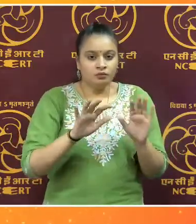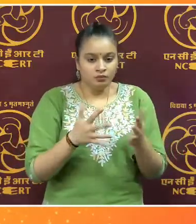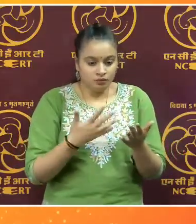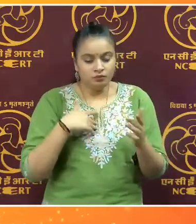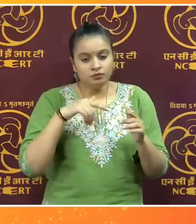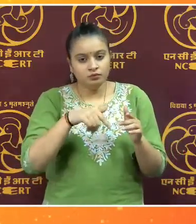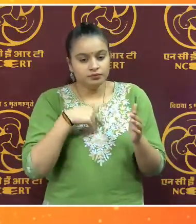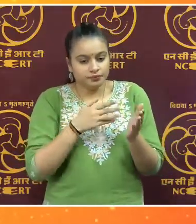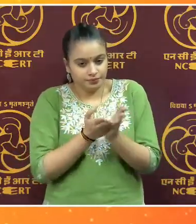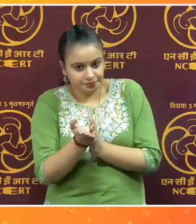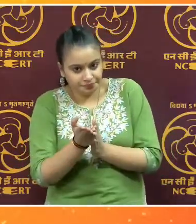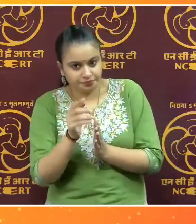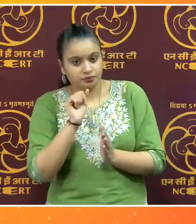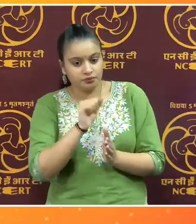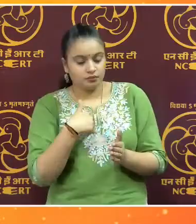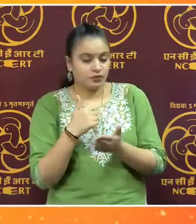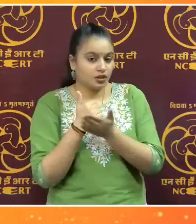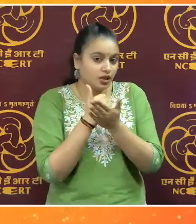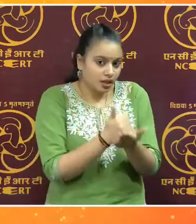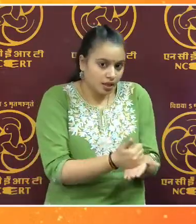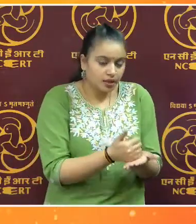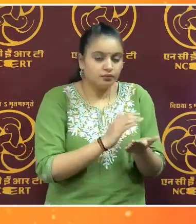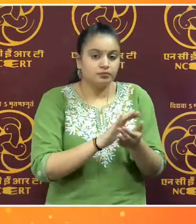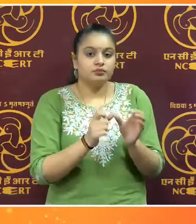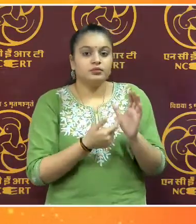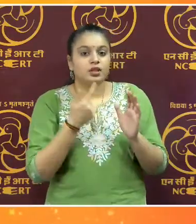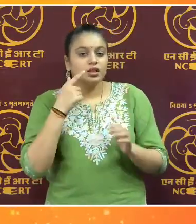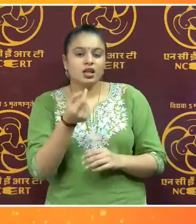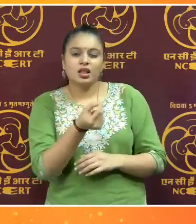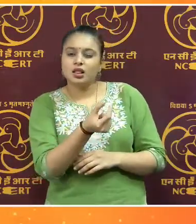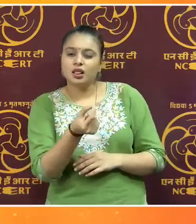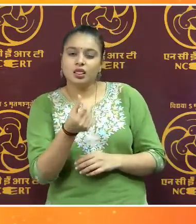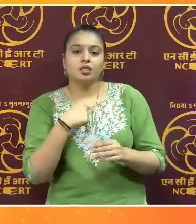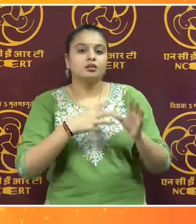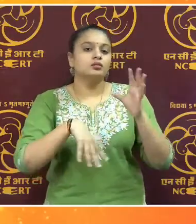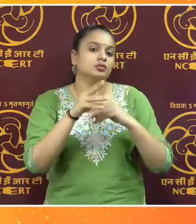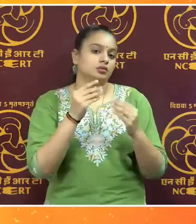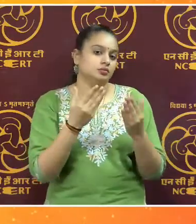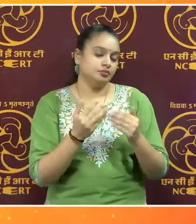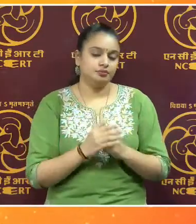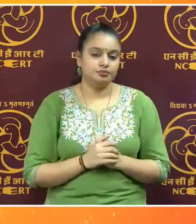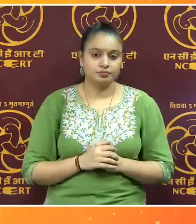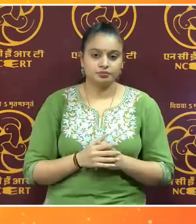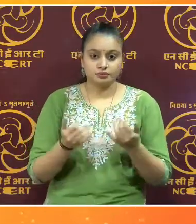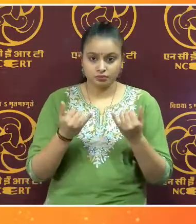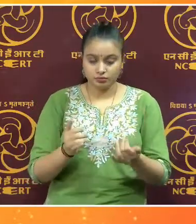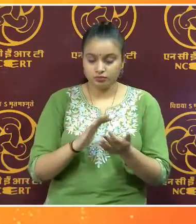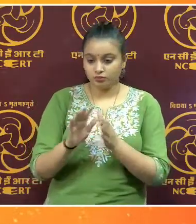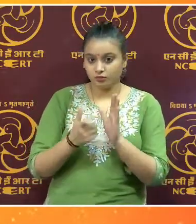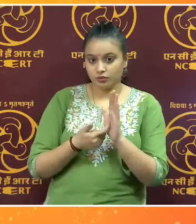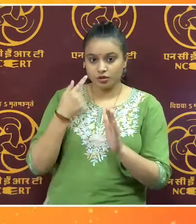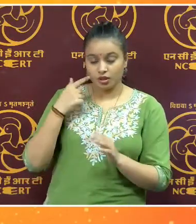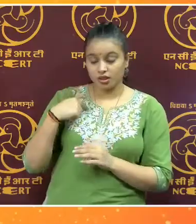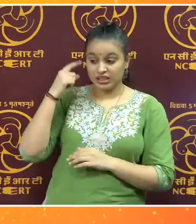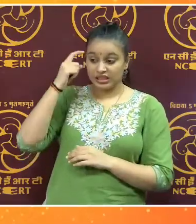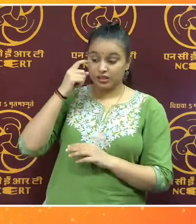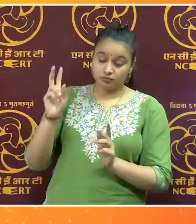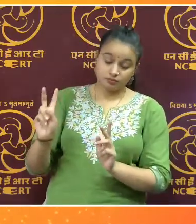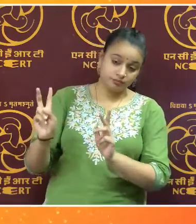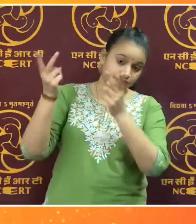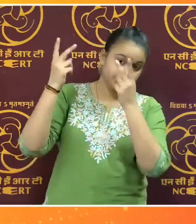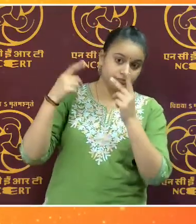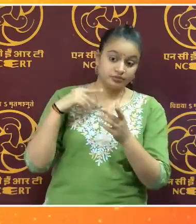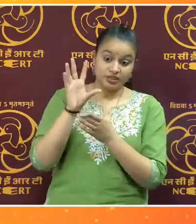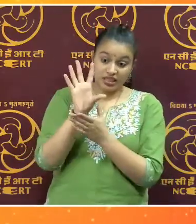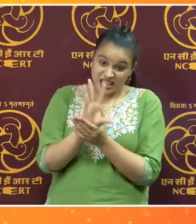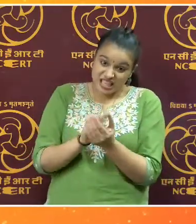So this way he's also helping Hari to get a little literate. Now Hari is having another thoughts because he's a professional